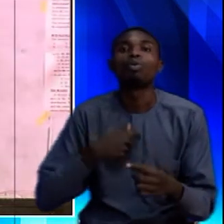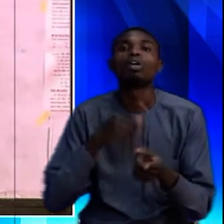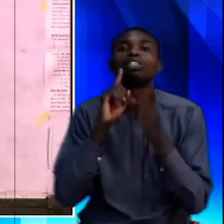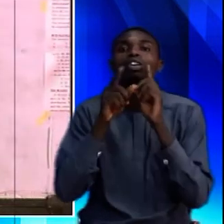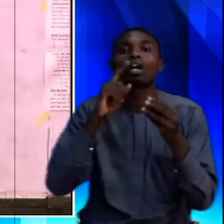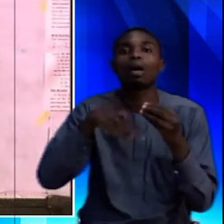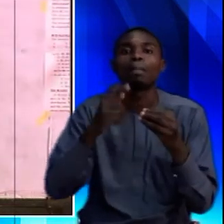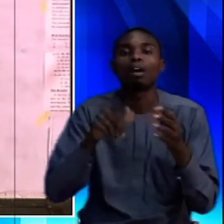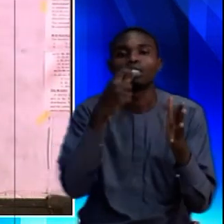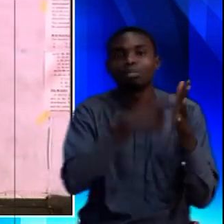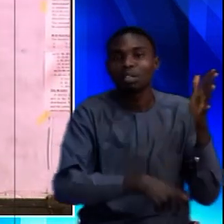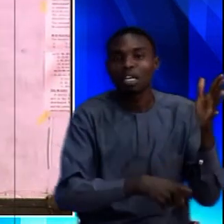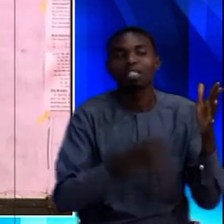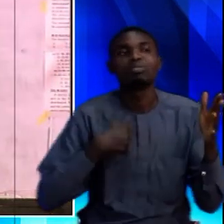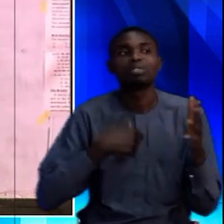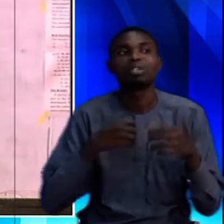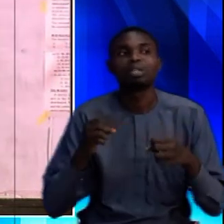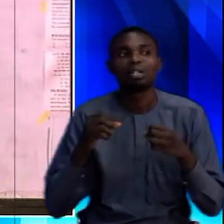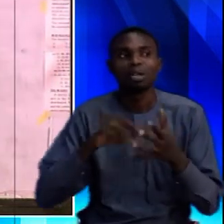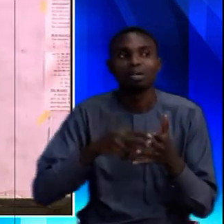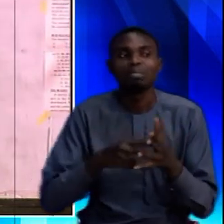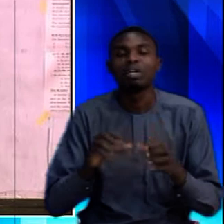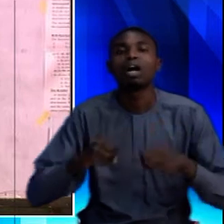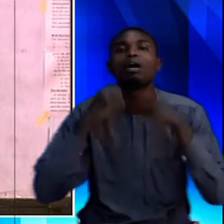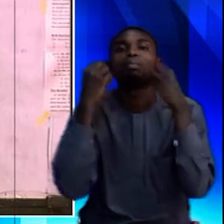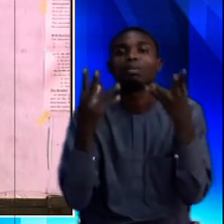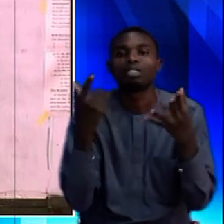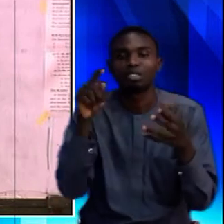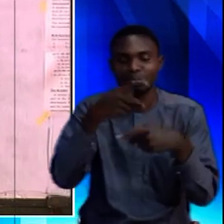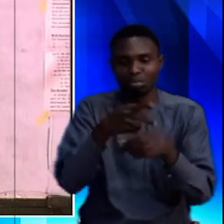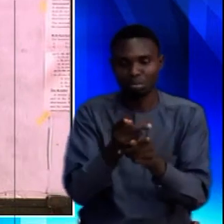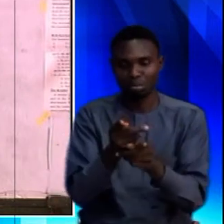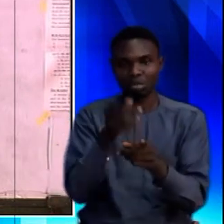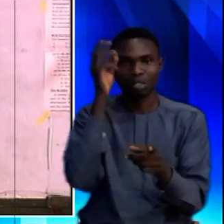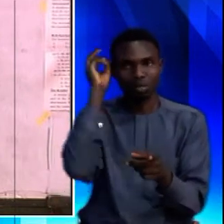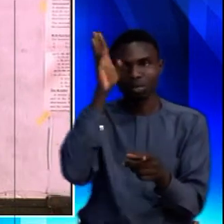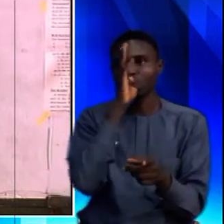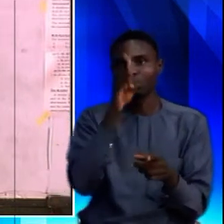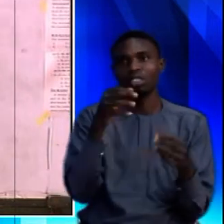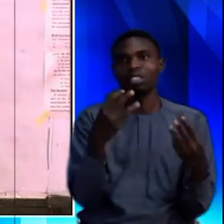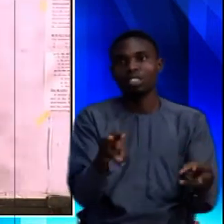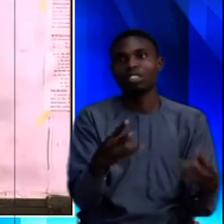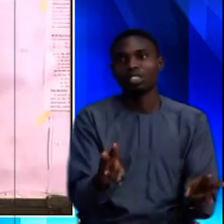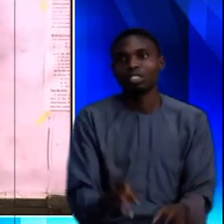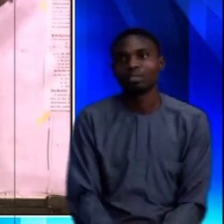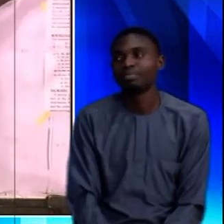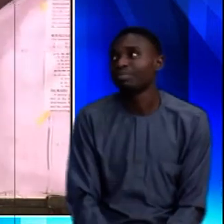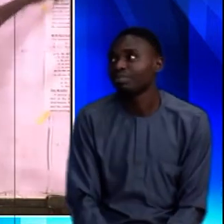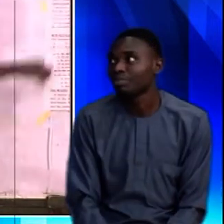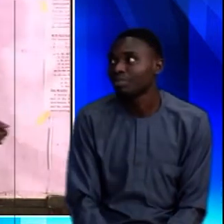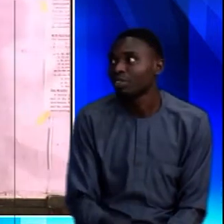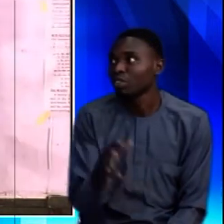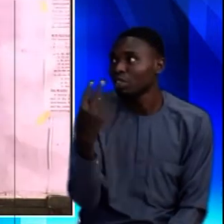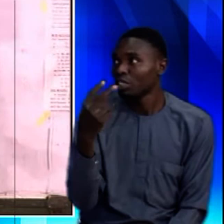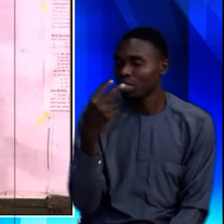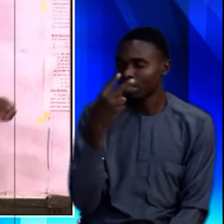about what? How much the product will be sold. Are we together? Now, you see we have one diagram